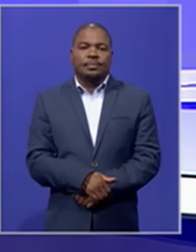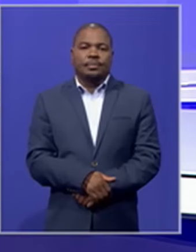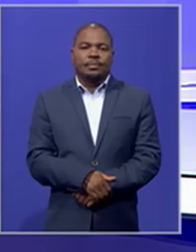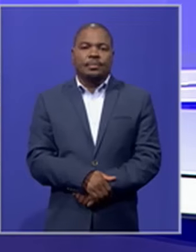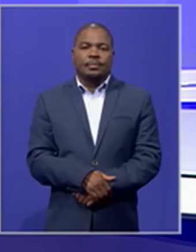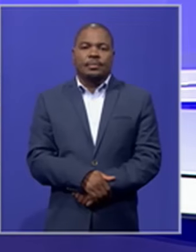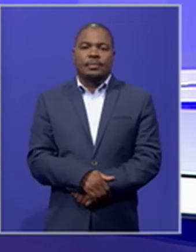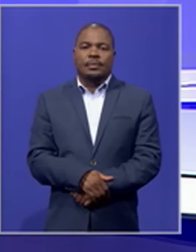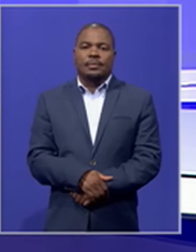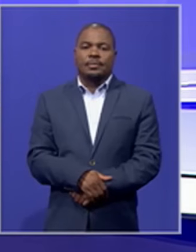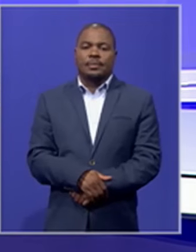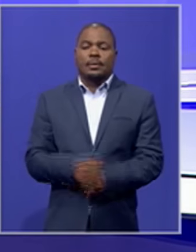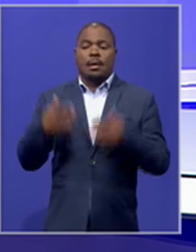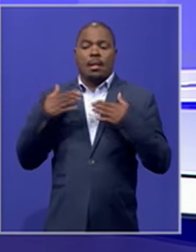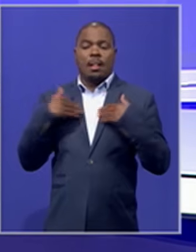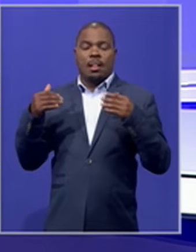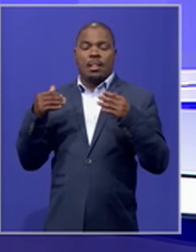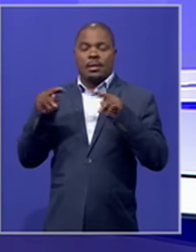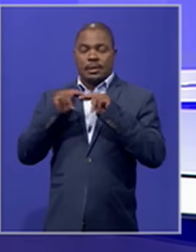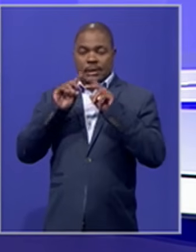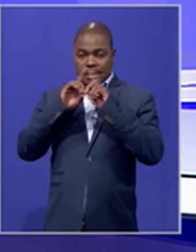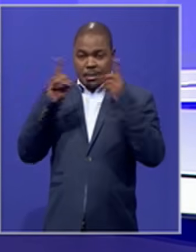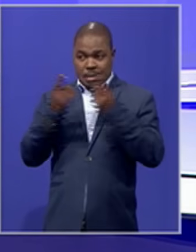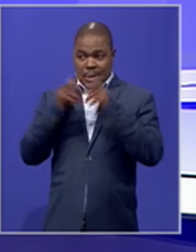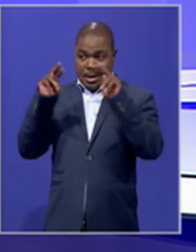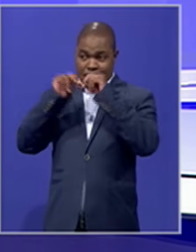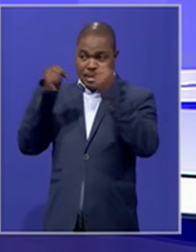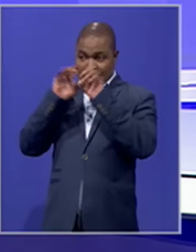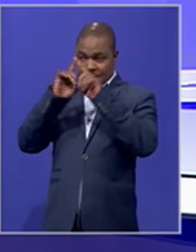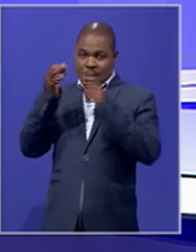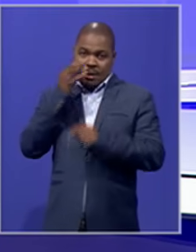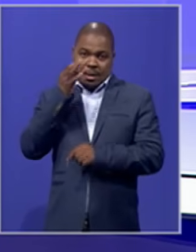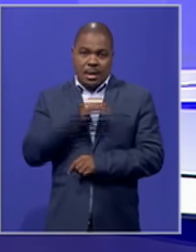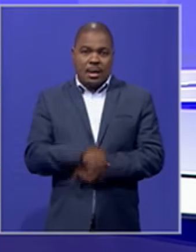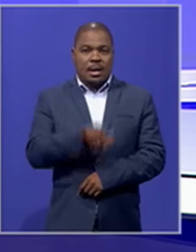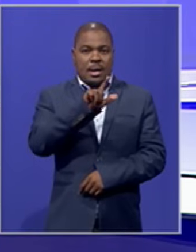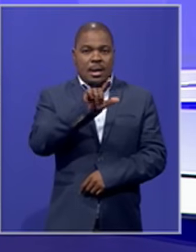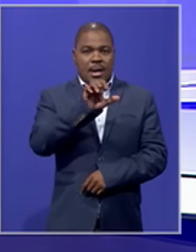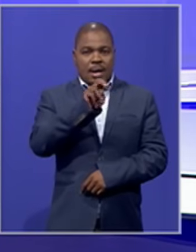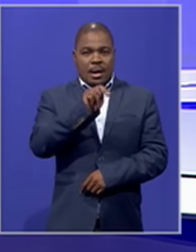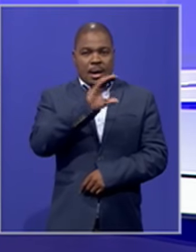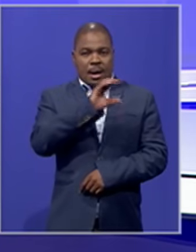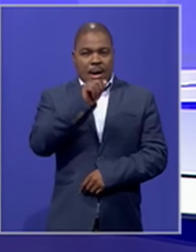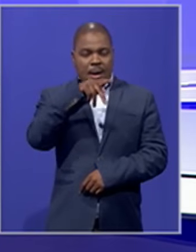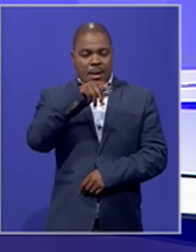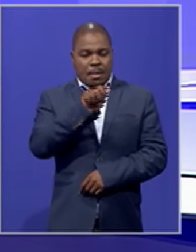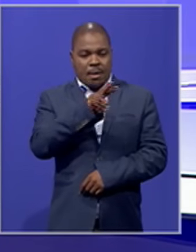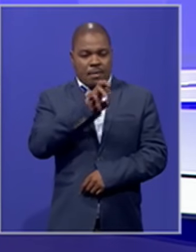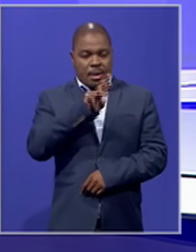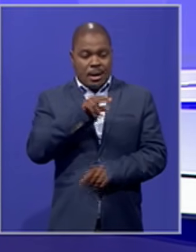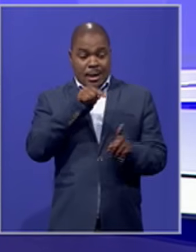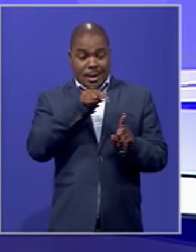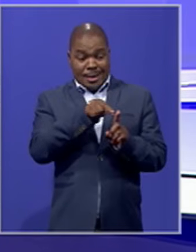Kgoro ya bosetšhaba ya tša maphelo e bolela gore go abja ga tšhwana ya Lenacapavir e le moento wa thibelo ya HIV wa dikgwedi tše tshela